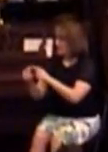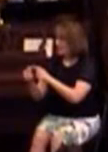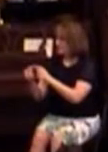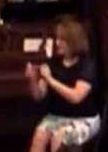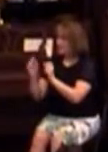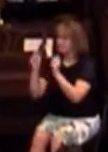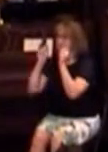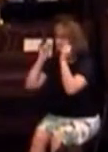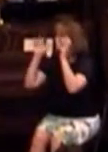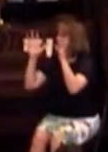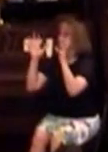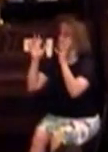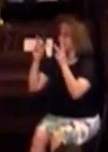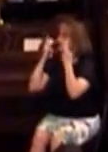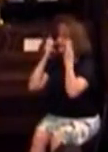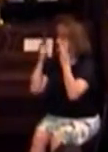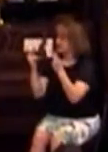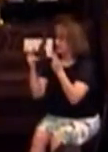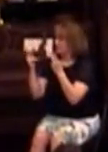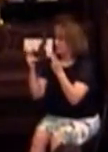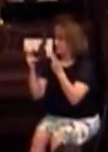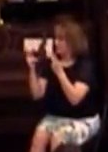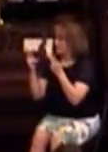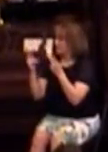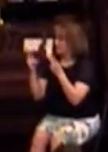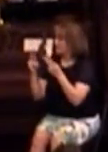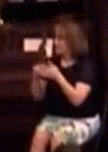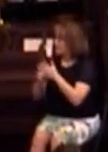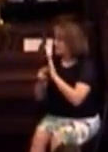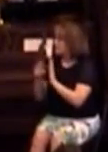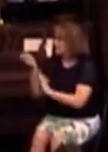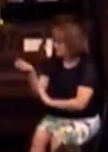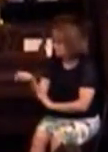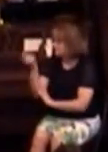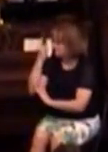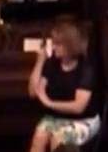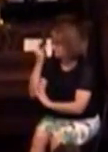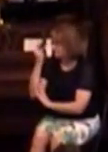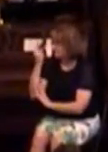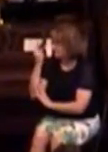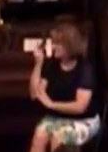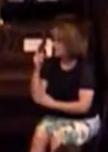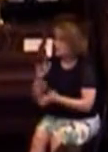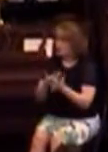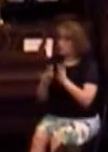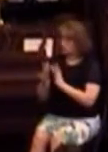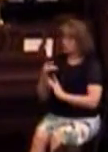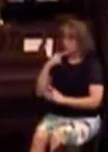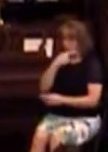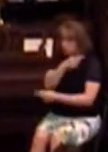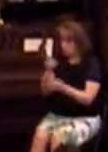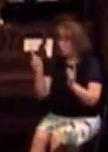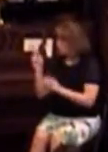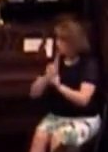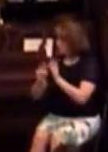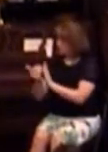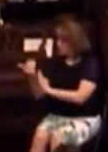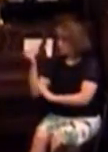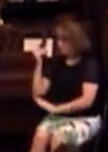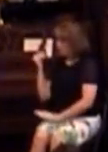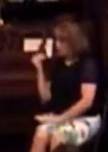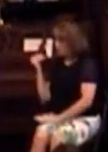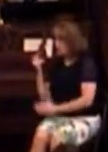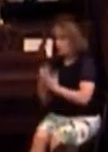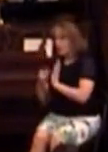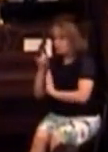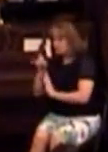they were able to see, what did they do? I told you that Jesus said, don't do this, and they did it anyway. What did they do? They ran